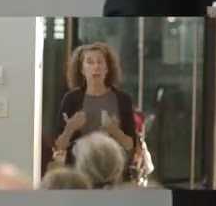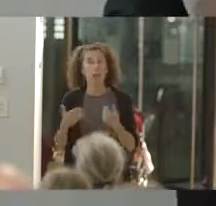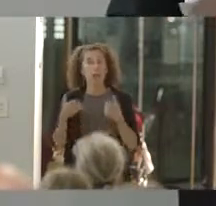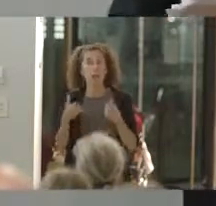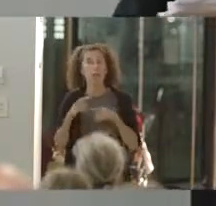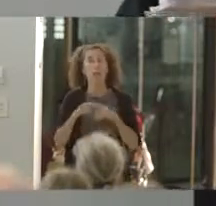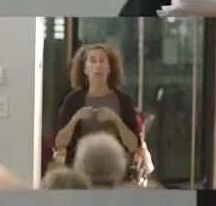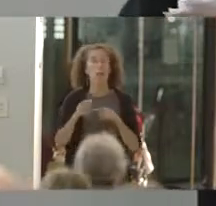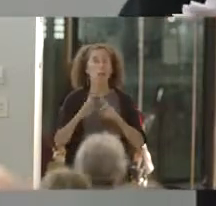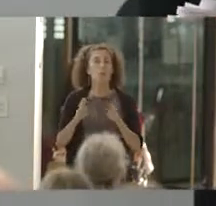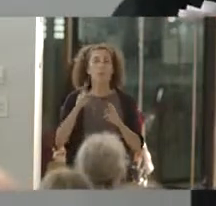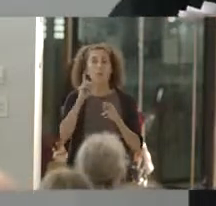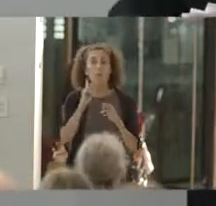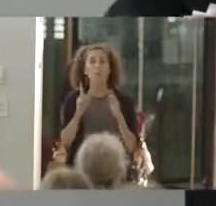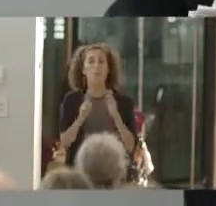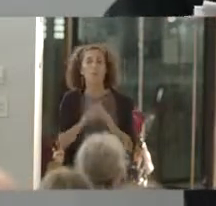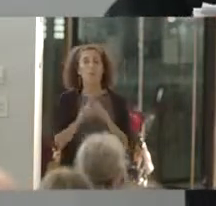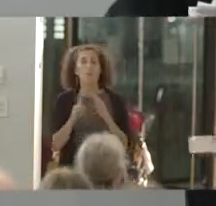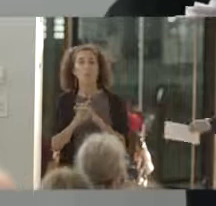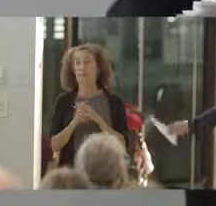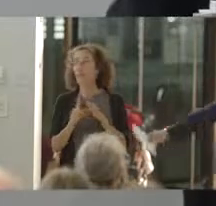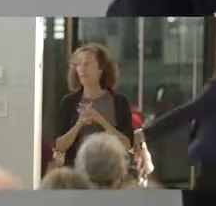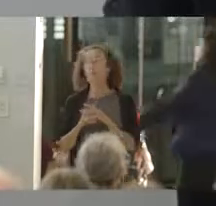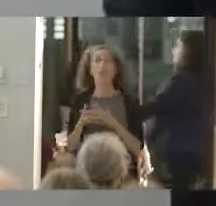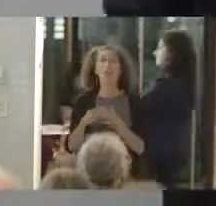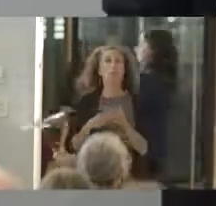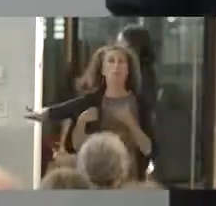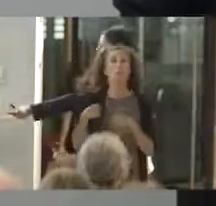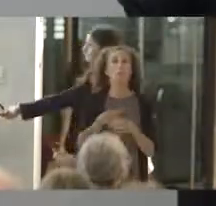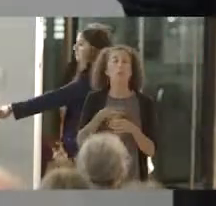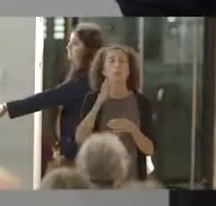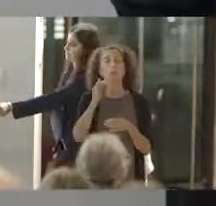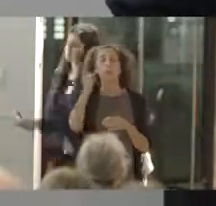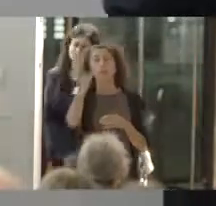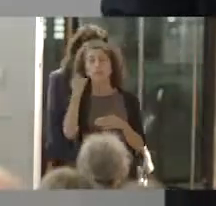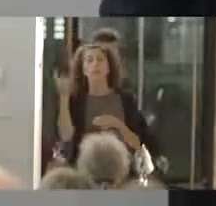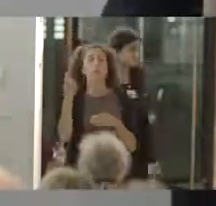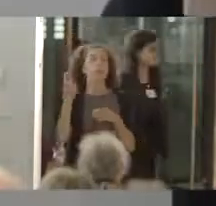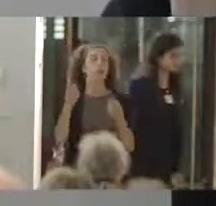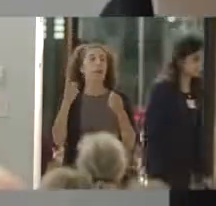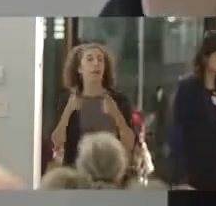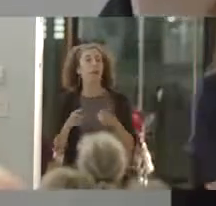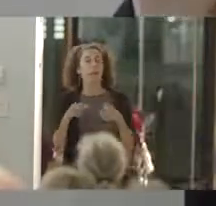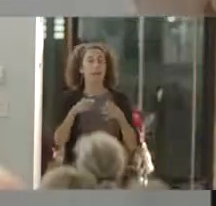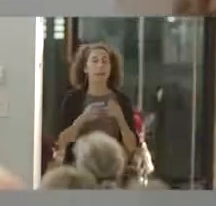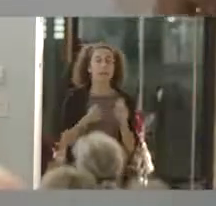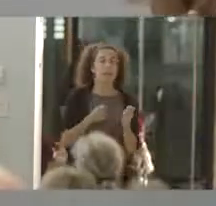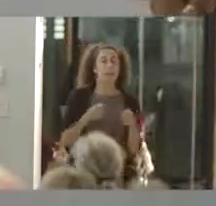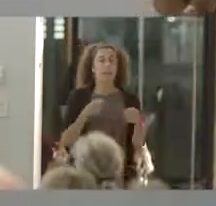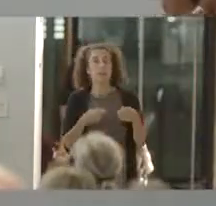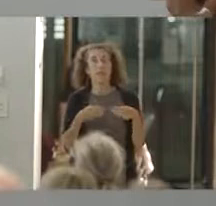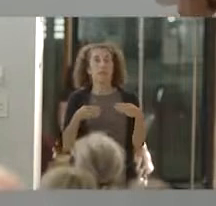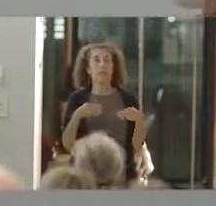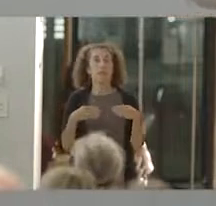that now. We don't necessarily do it now. We just think about how we would make the current